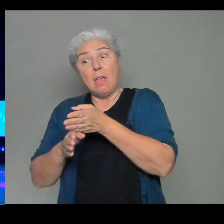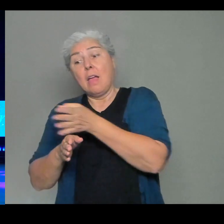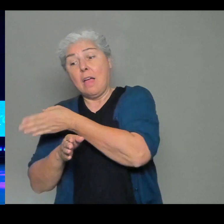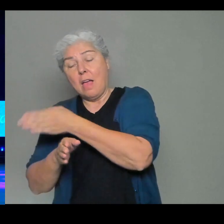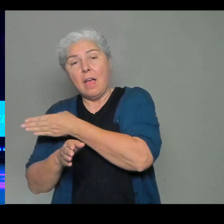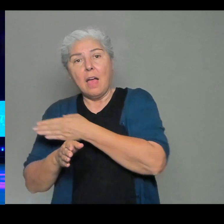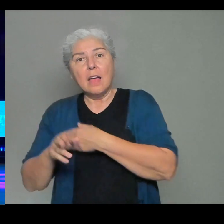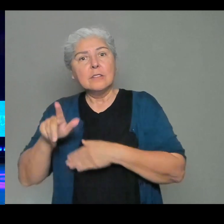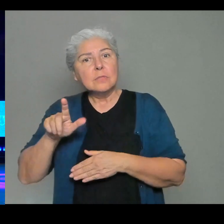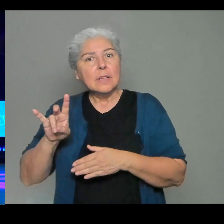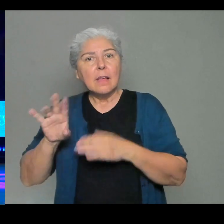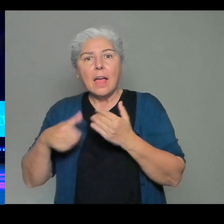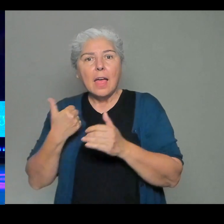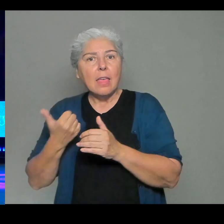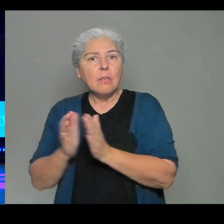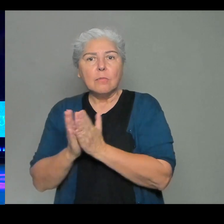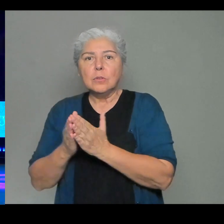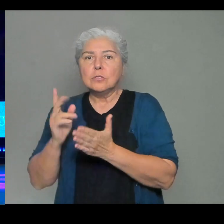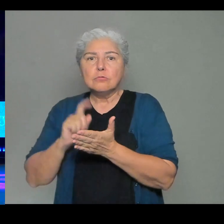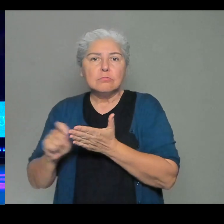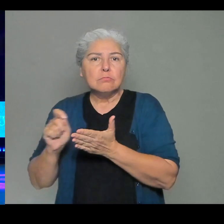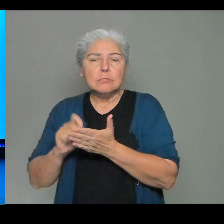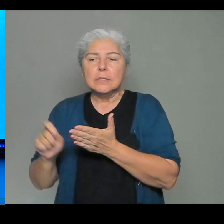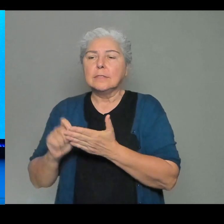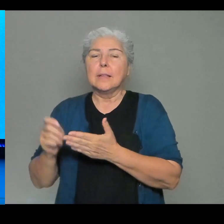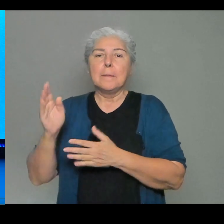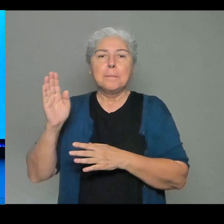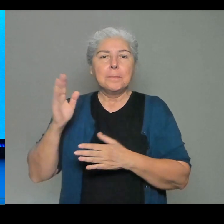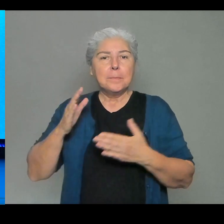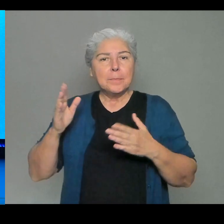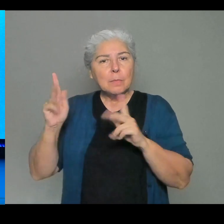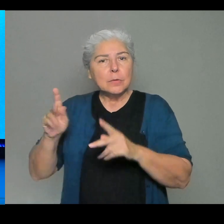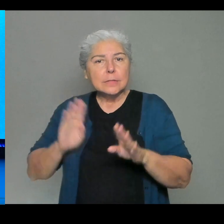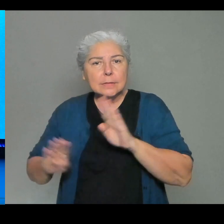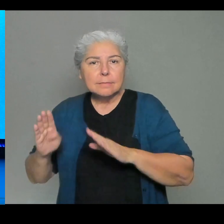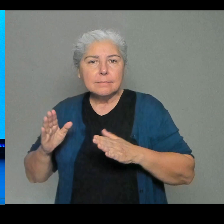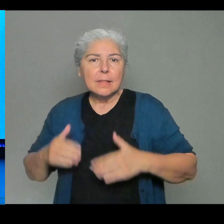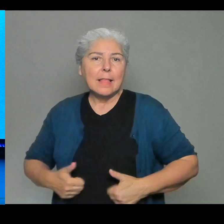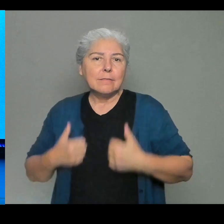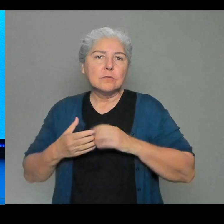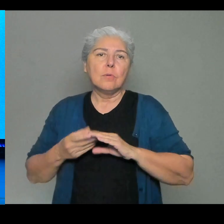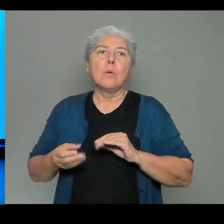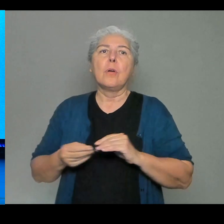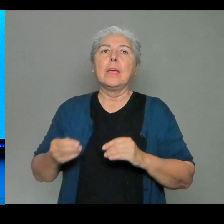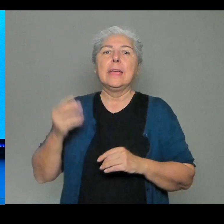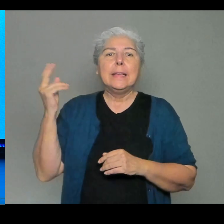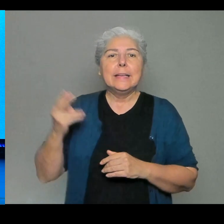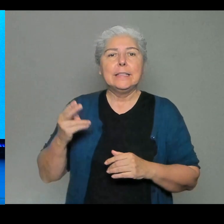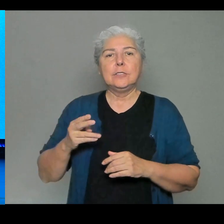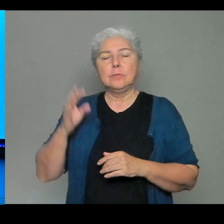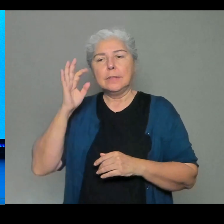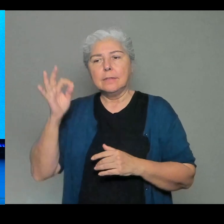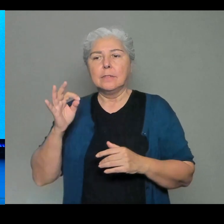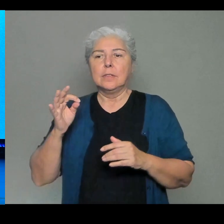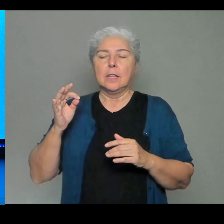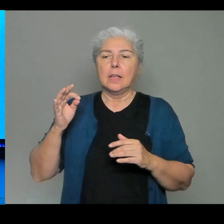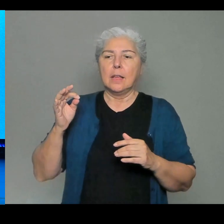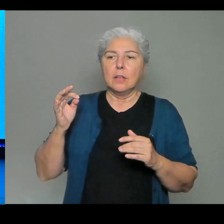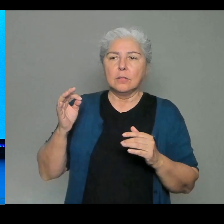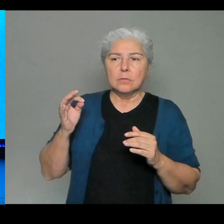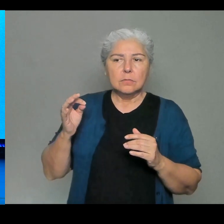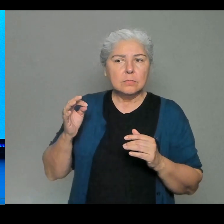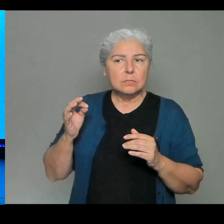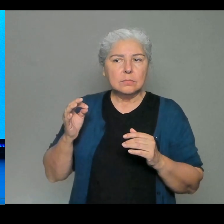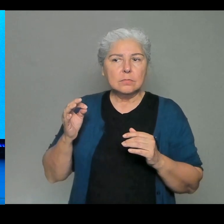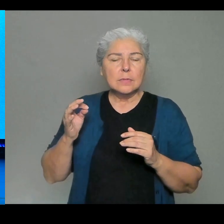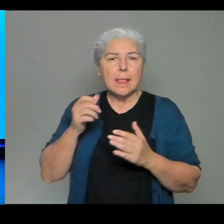of literature written on biography, history, fantasy, horror stories, letters. Matter of